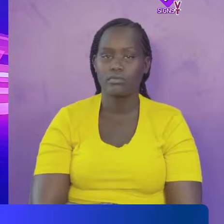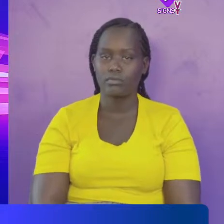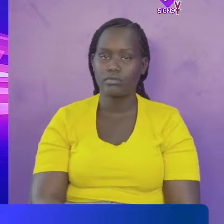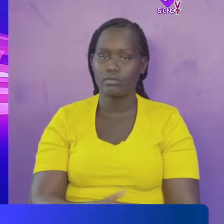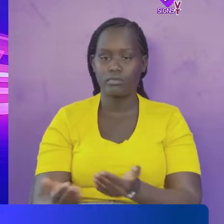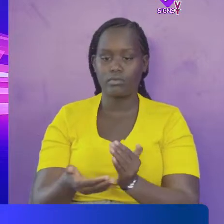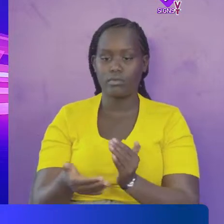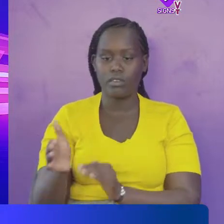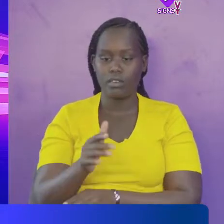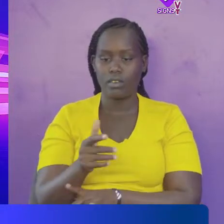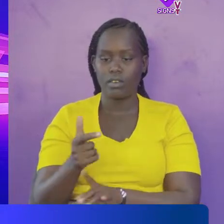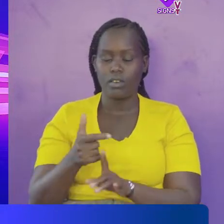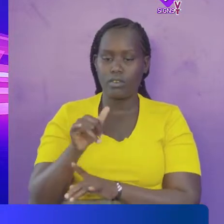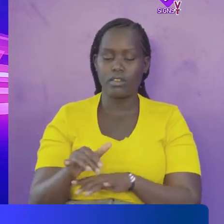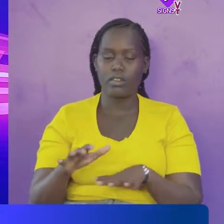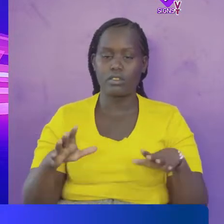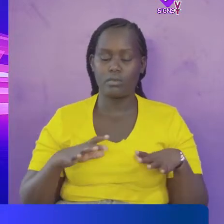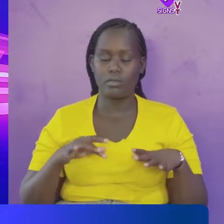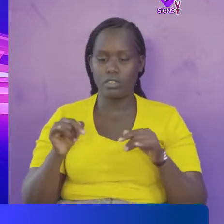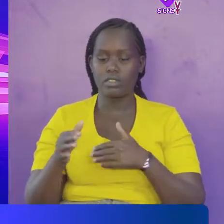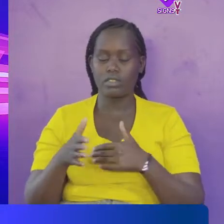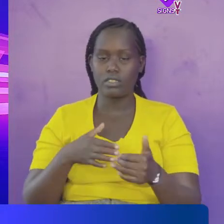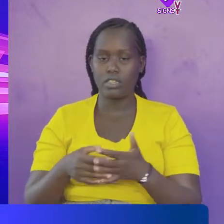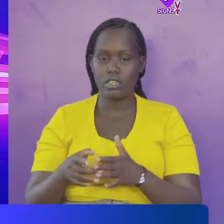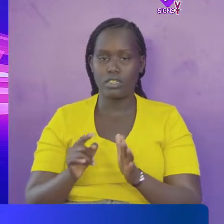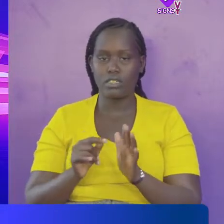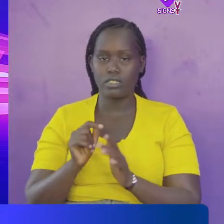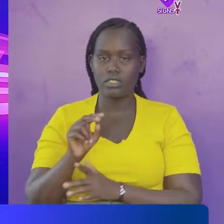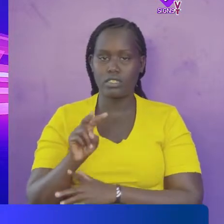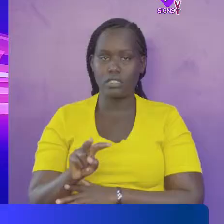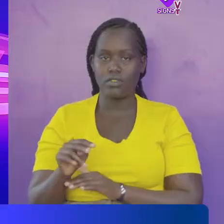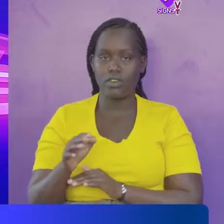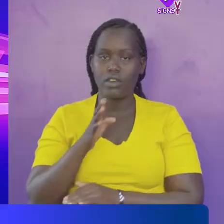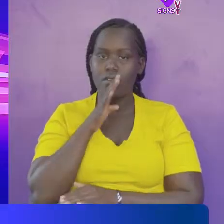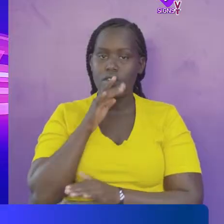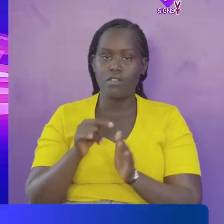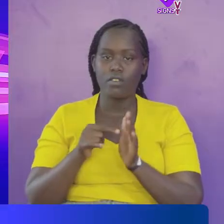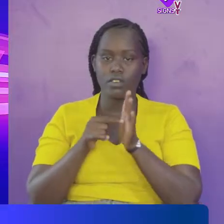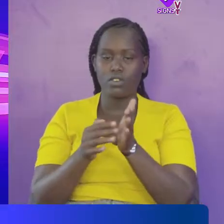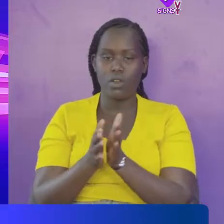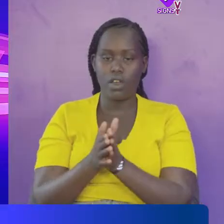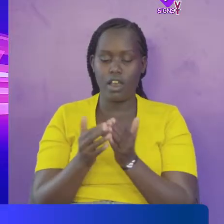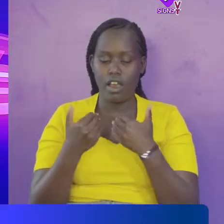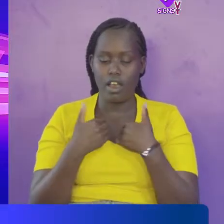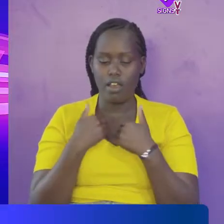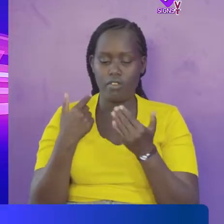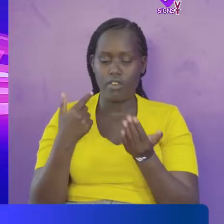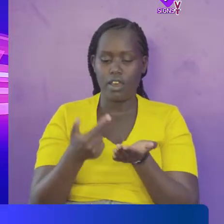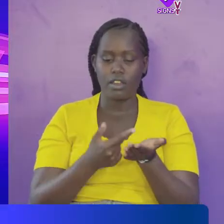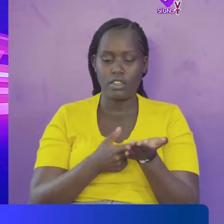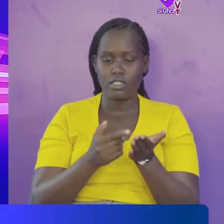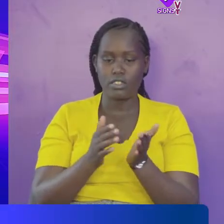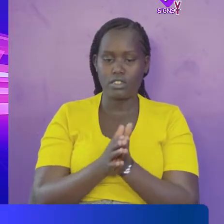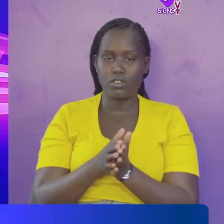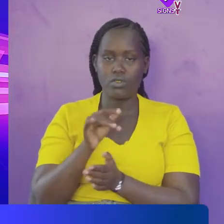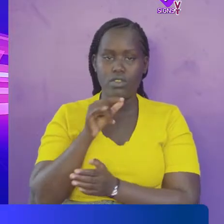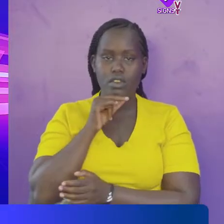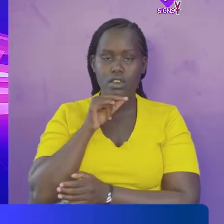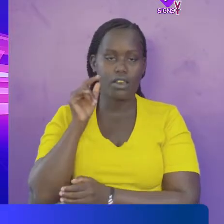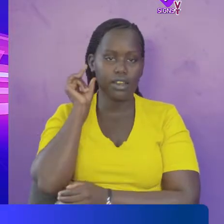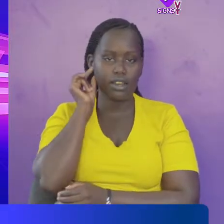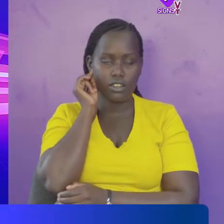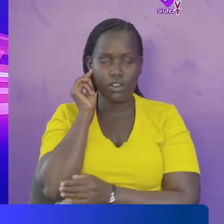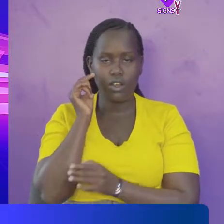Come back from that break. This is the Science TV Breakfast Show this morning. You're having a conversation with me, Bill Clinton Odhiambo, alongside my sign language